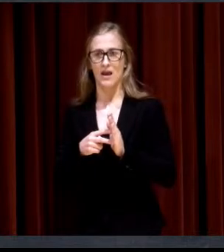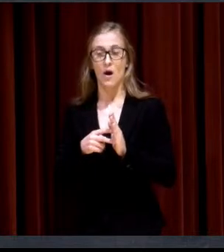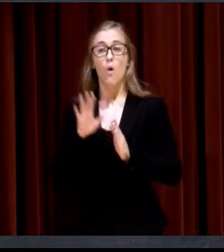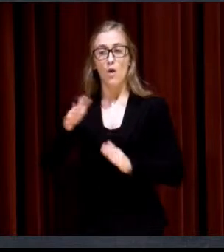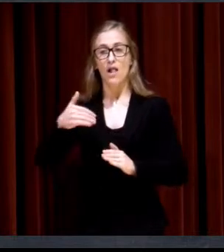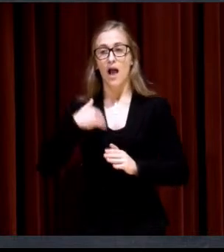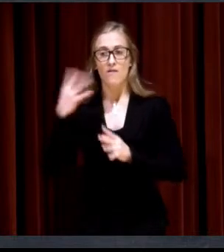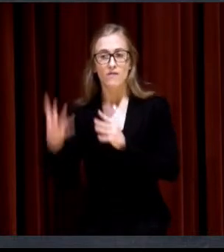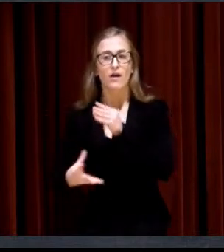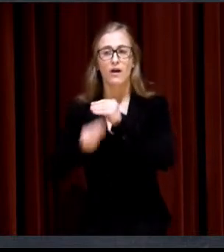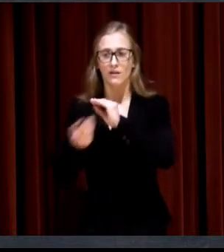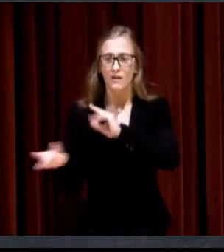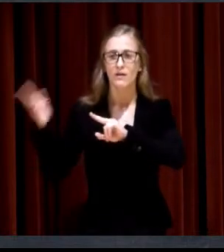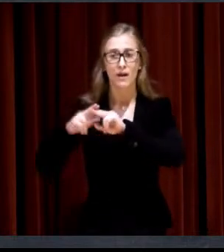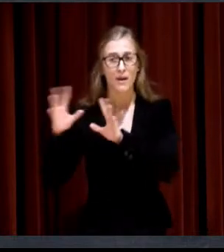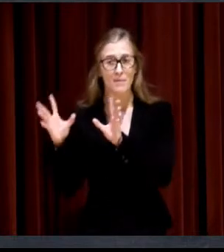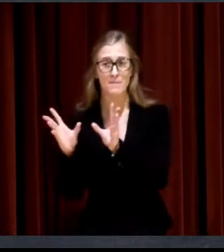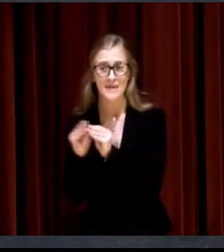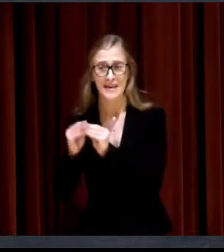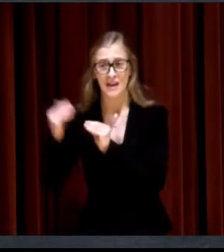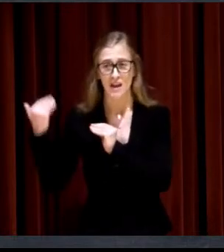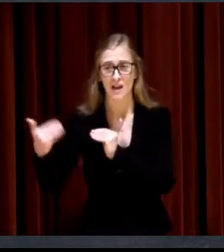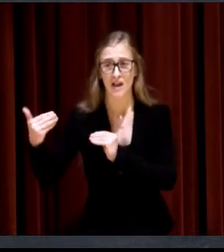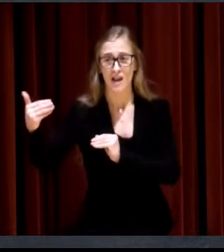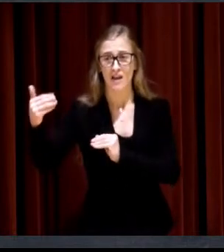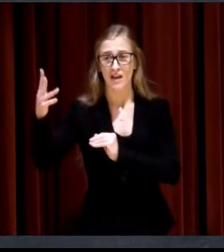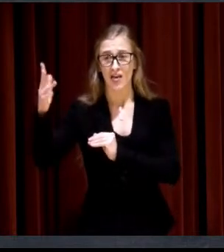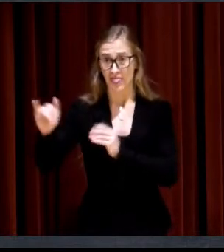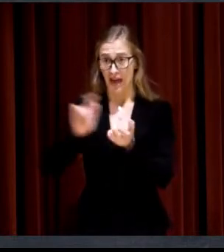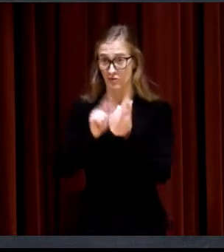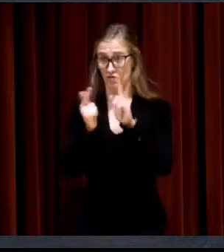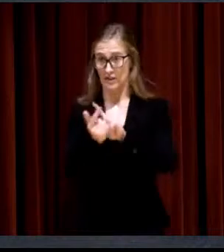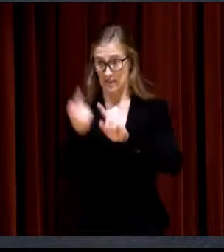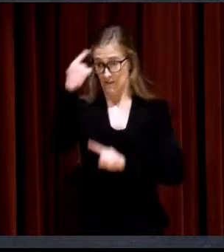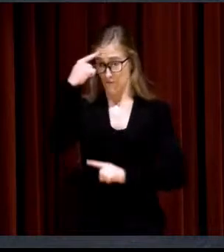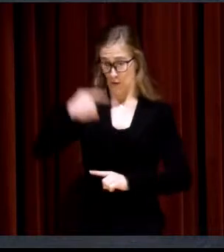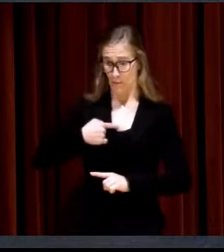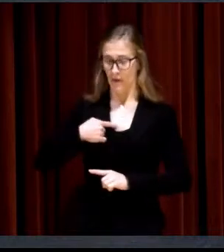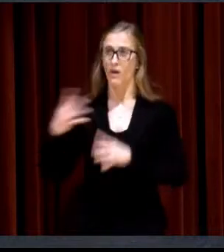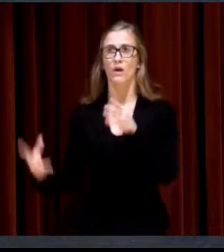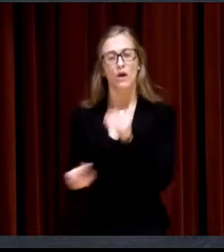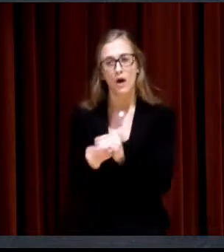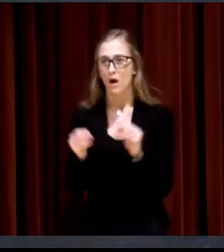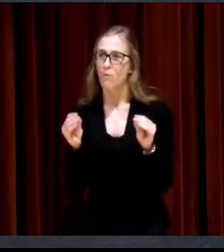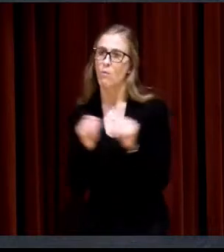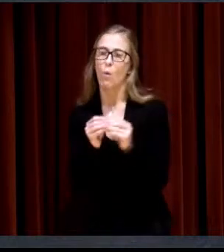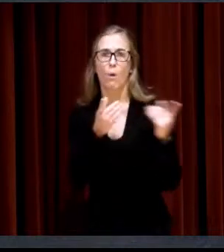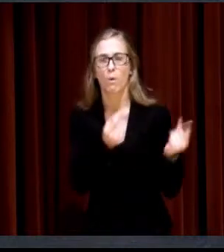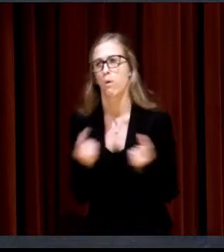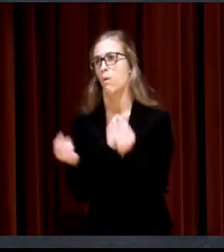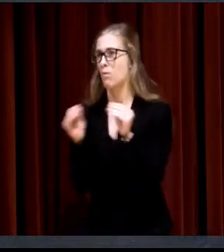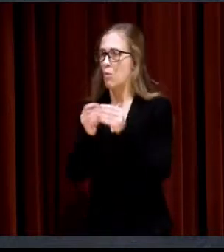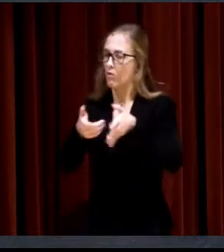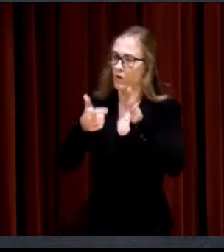have even more meetings? Because that translates to me as like another meeting.